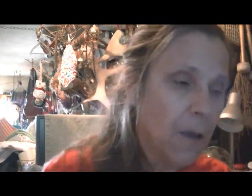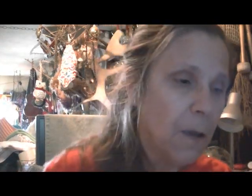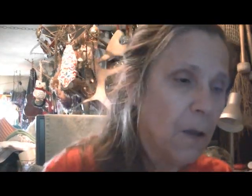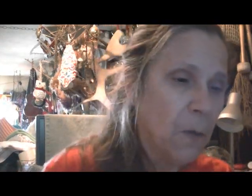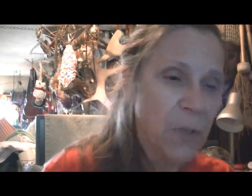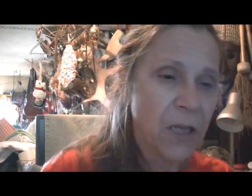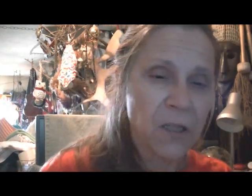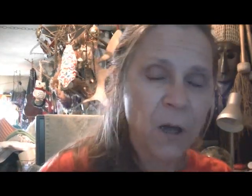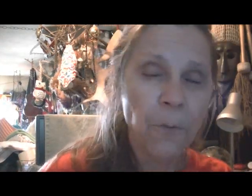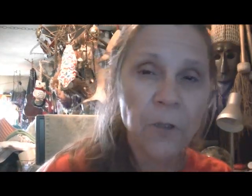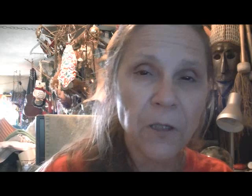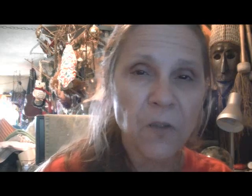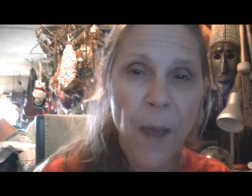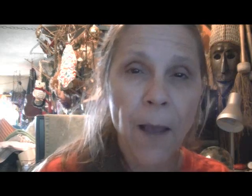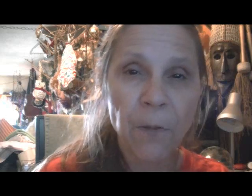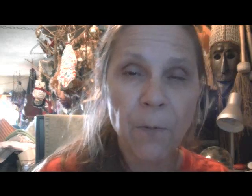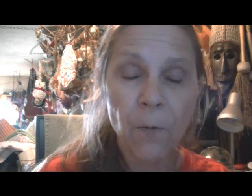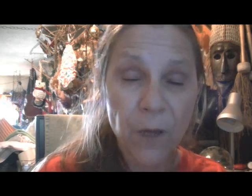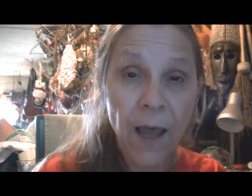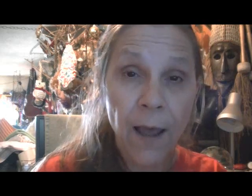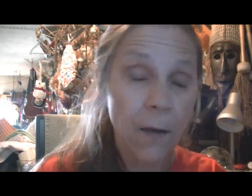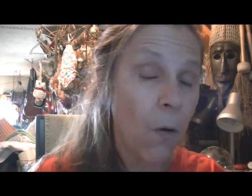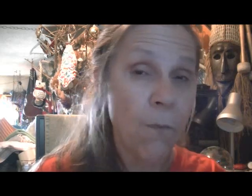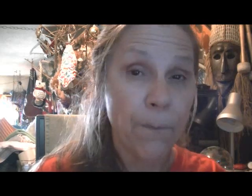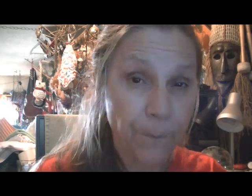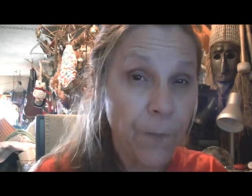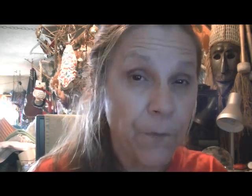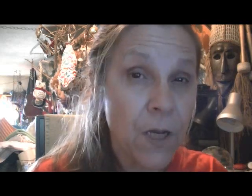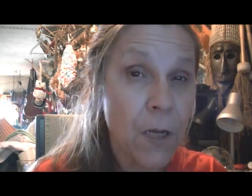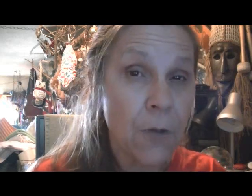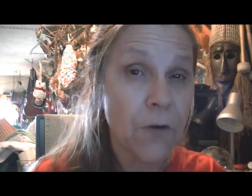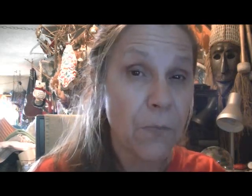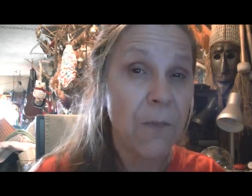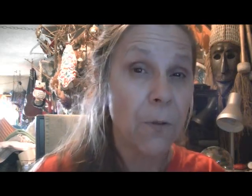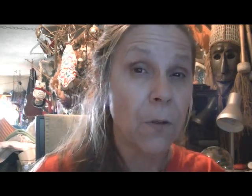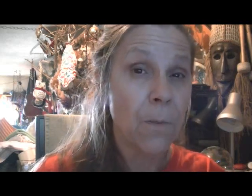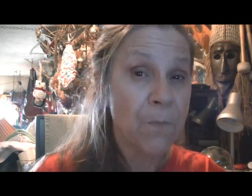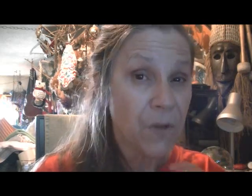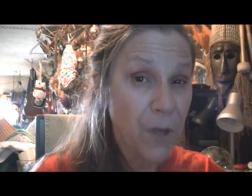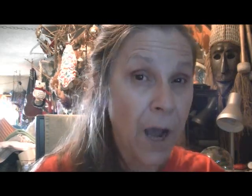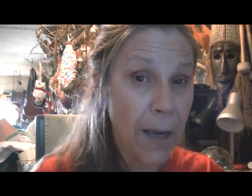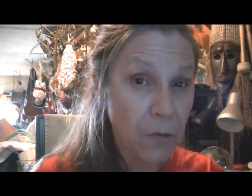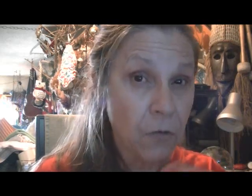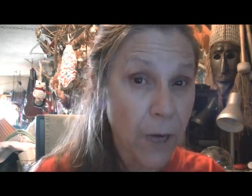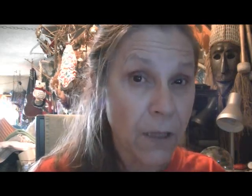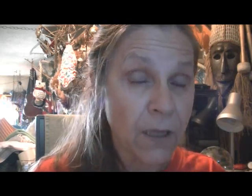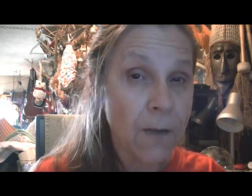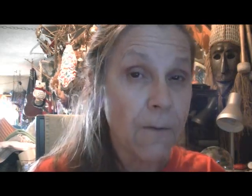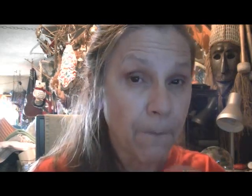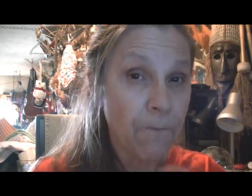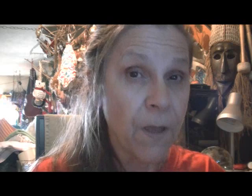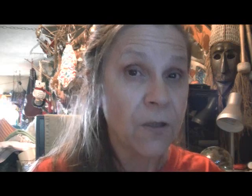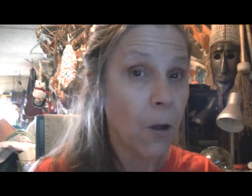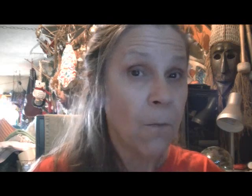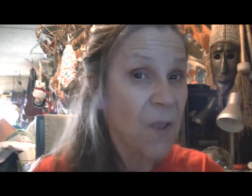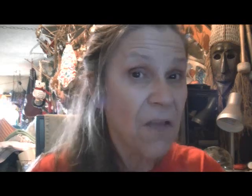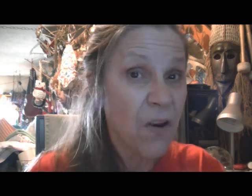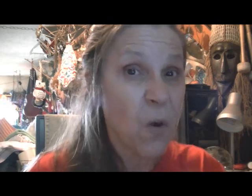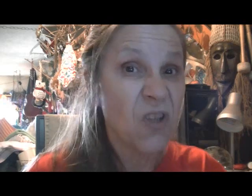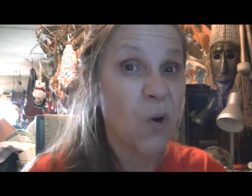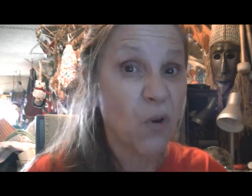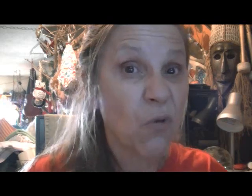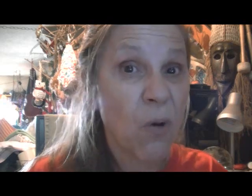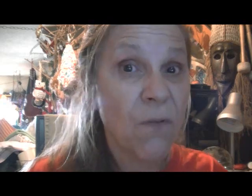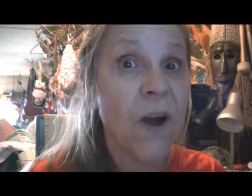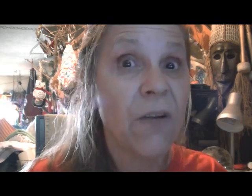hogwash, because a couple years back, people, we had over 1,500 people die directly from fentanyl, and